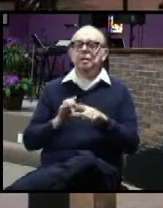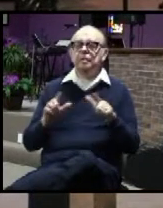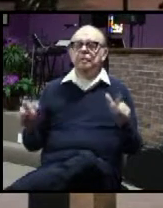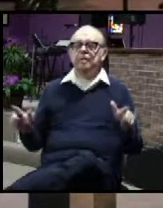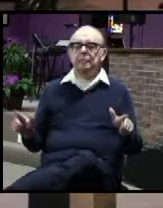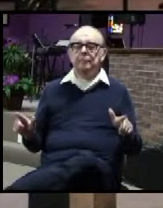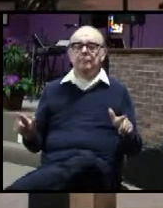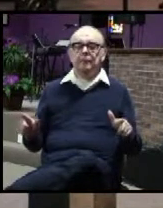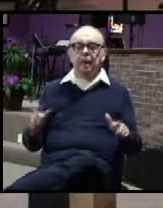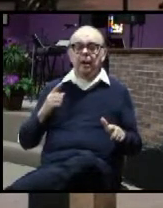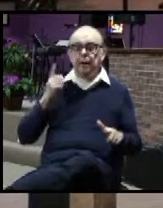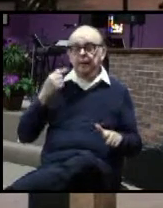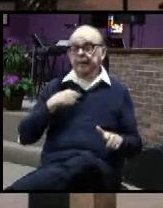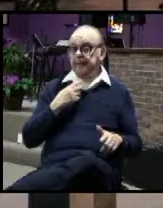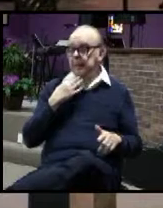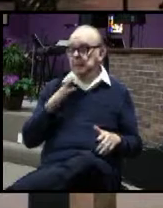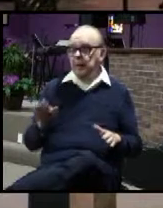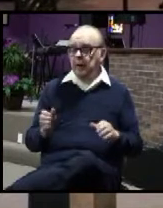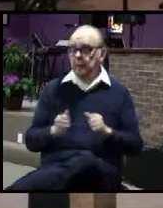You think I'm bad?